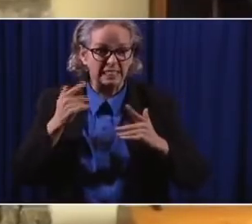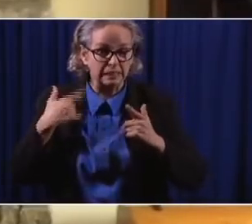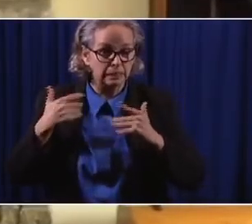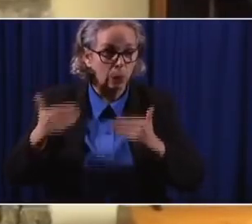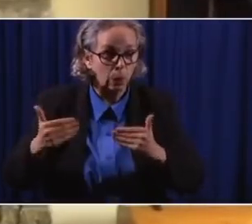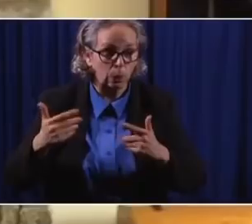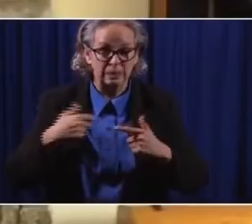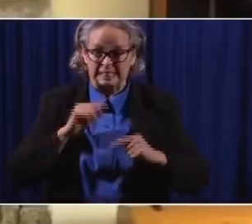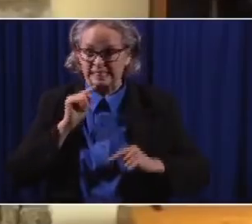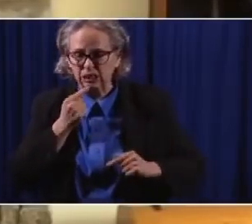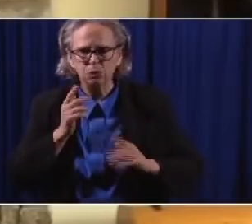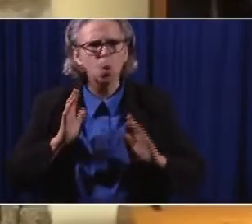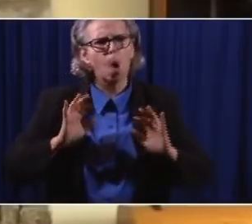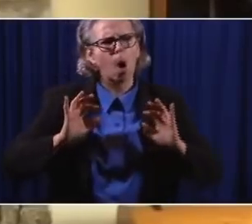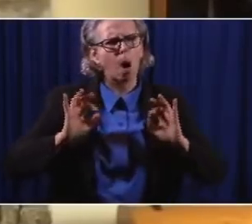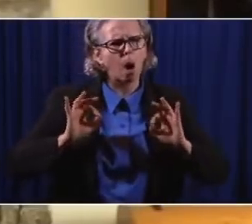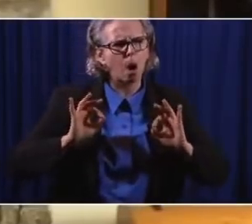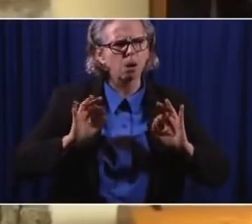that. So that's important.